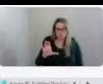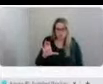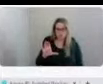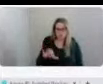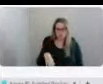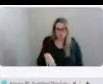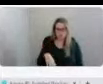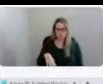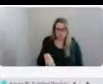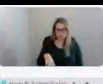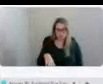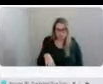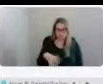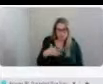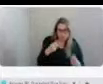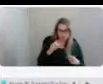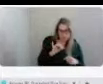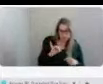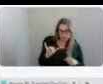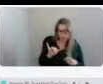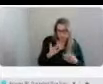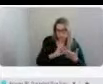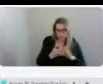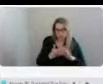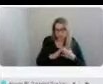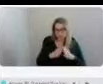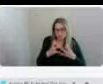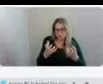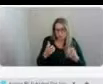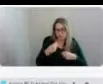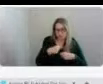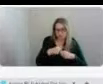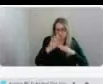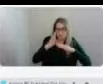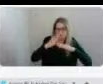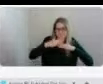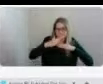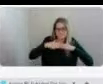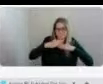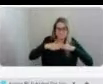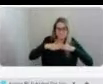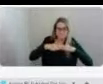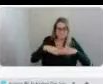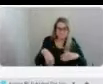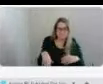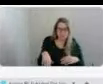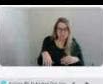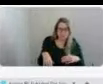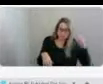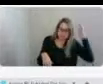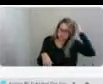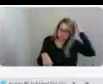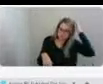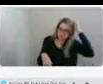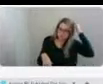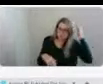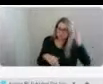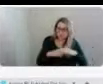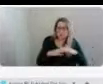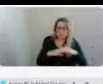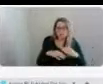strong similarities of communities wants to maximize the opportunity for the left to capture both